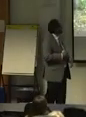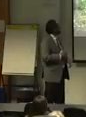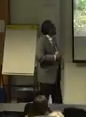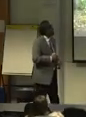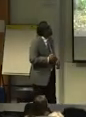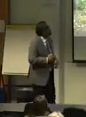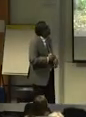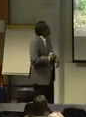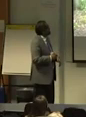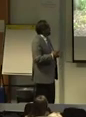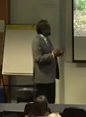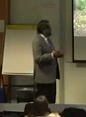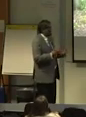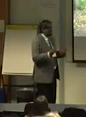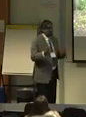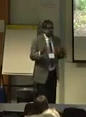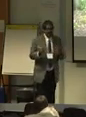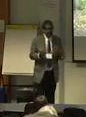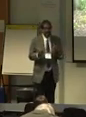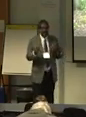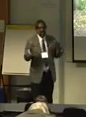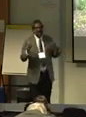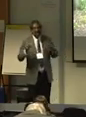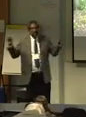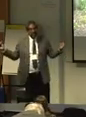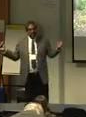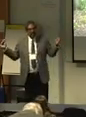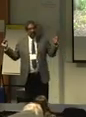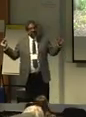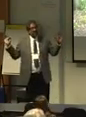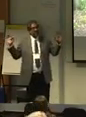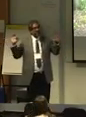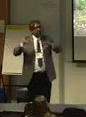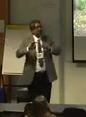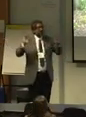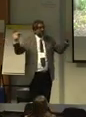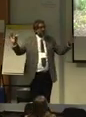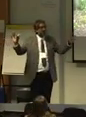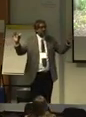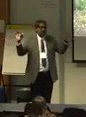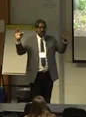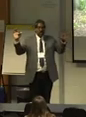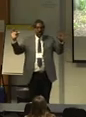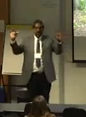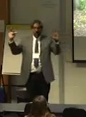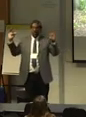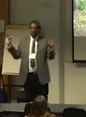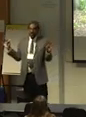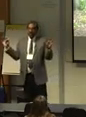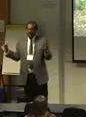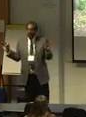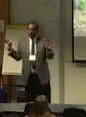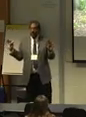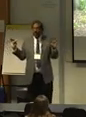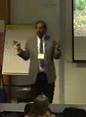about. But the idea is that this table gives us an opportunity to organize our